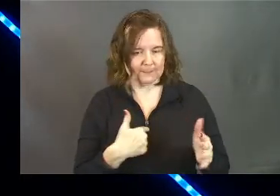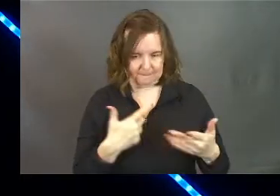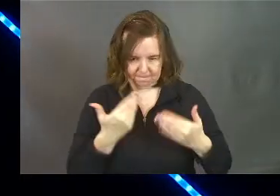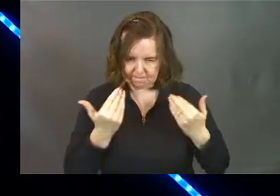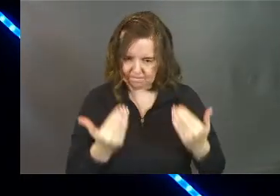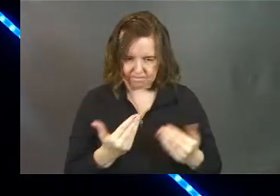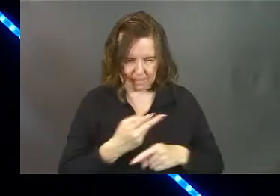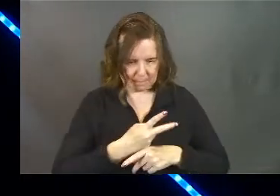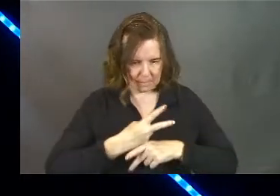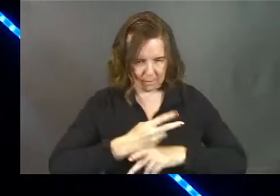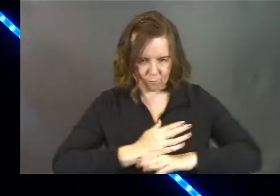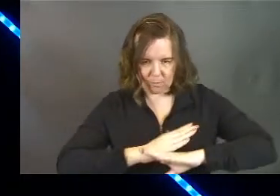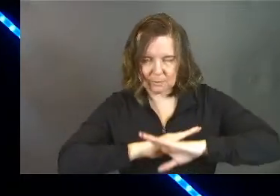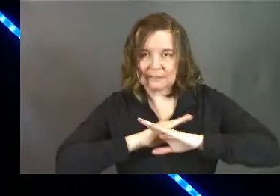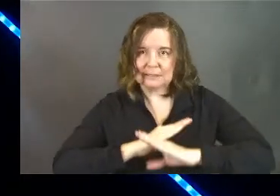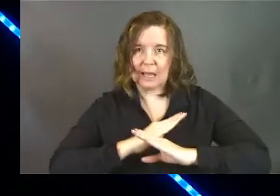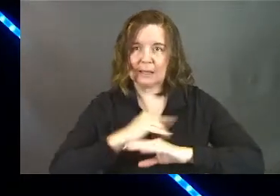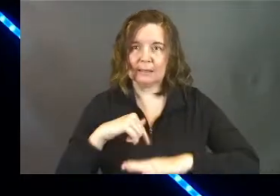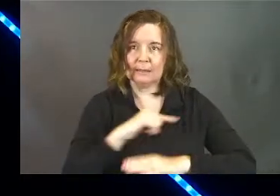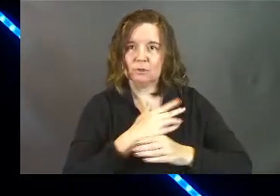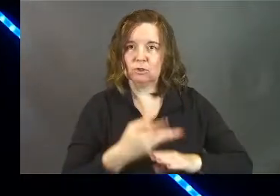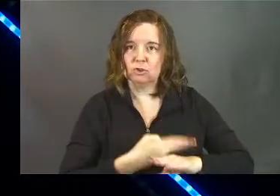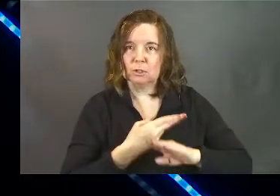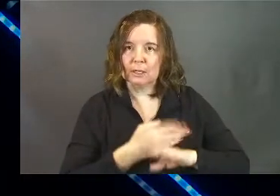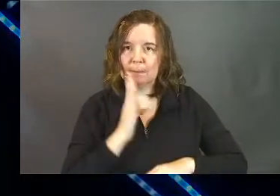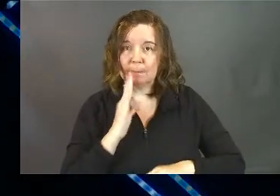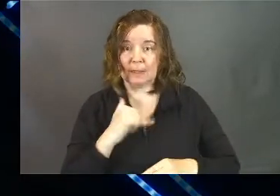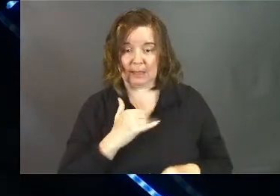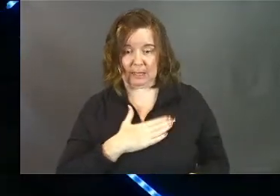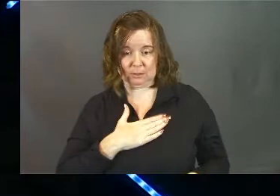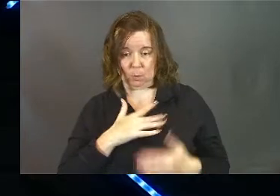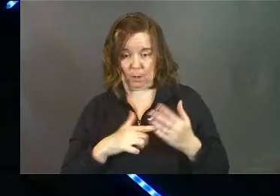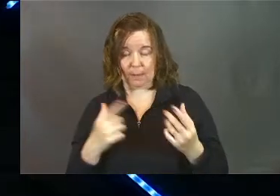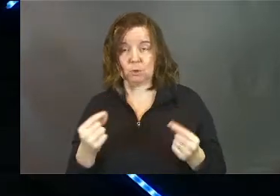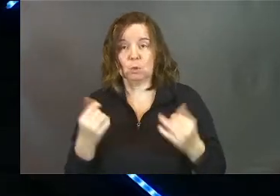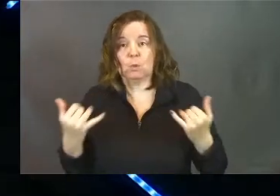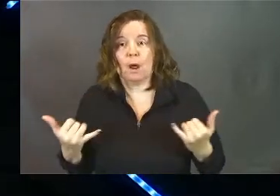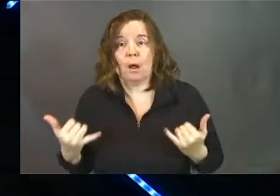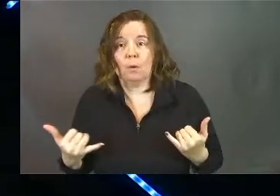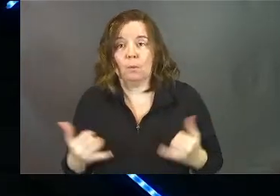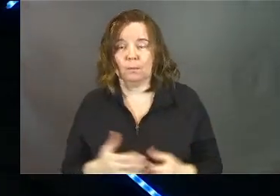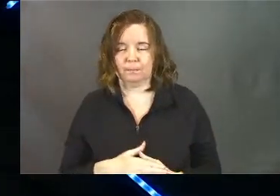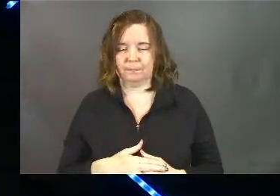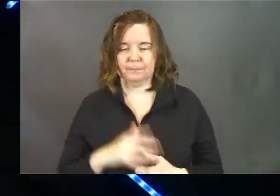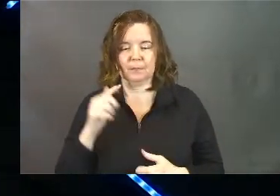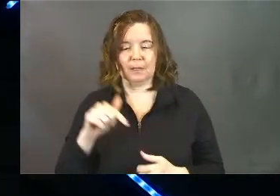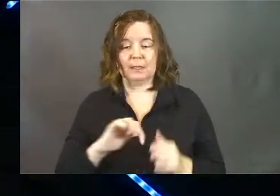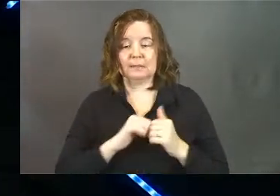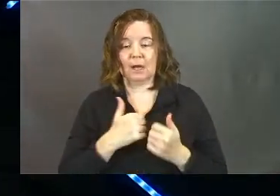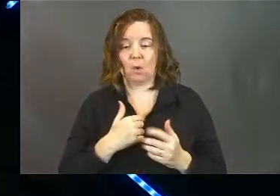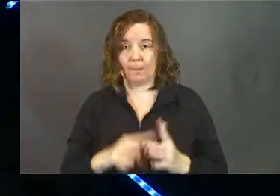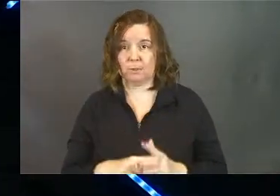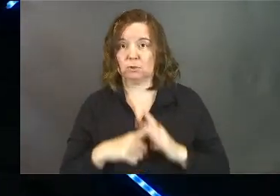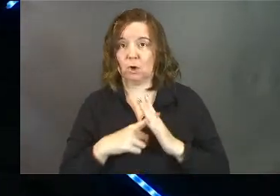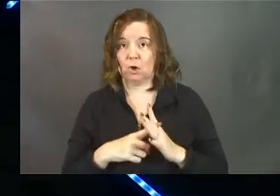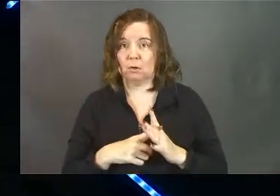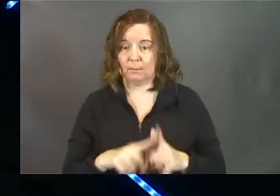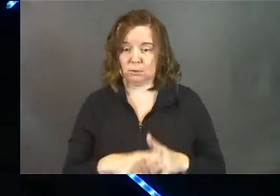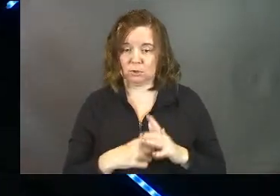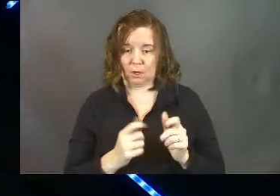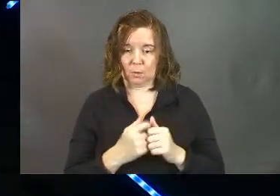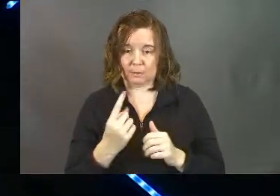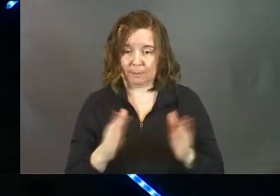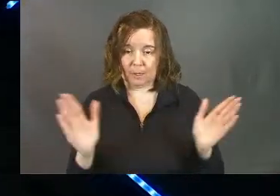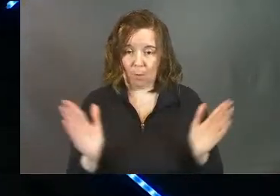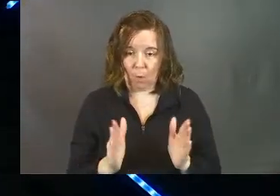care for and protect these sheep. And that's what I'm going to do right now. This is how I'm going to start. I'm going to start with